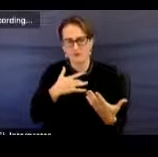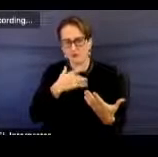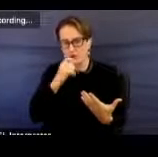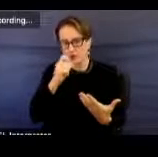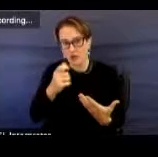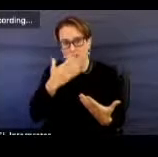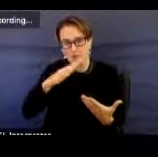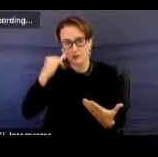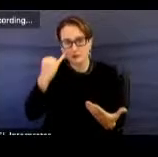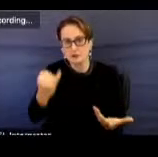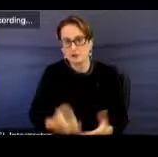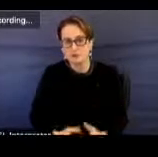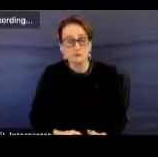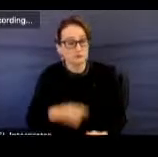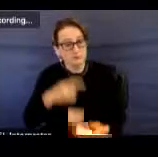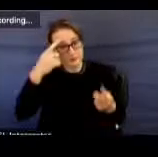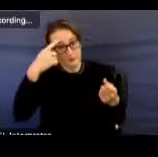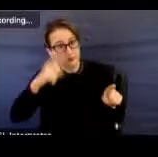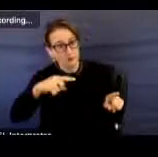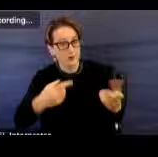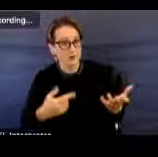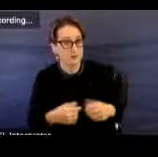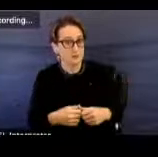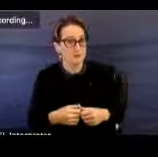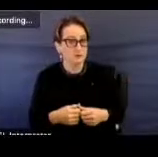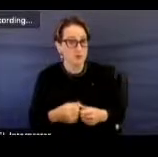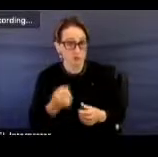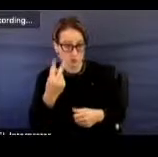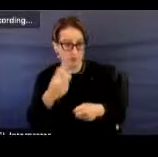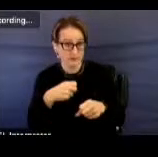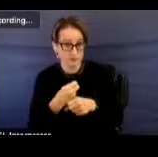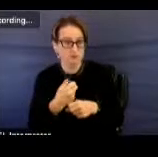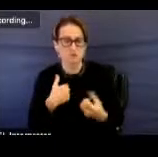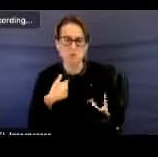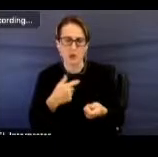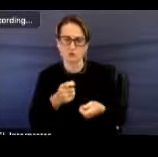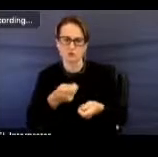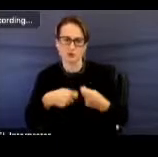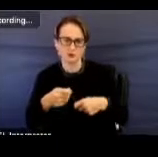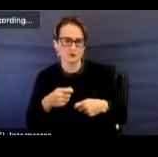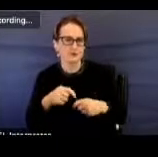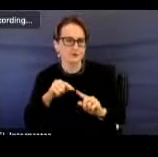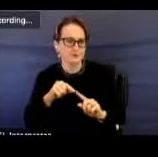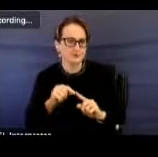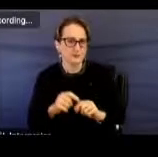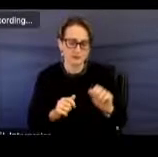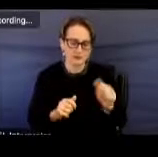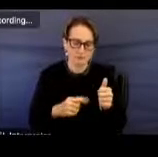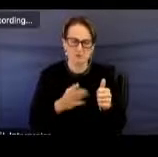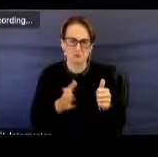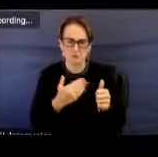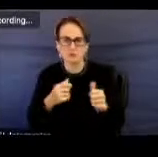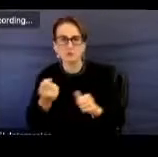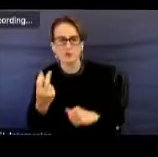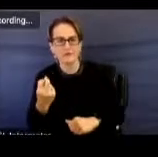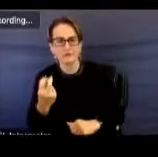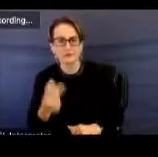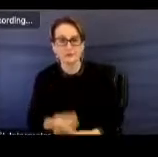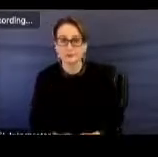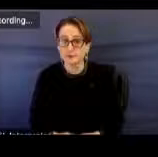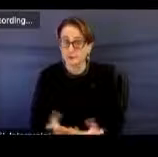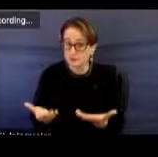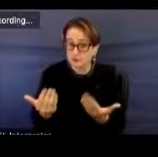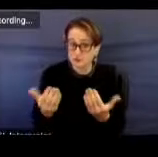I agree. So 12, we'll make those changes. Okay. Any further discussion on that?